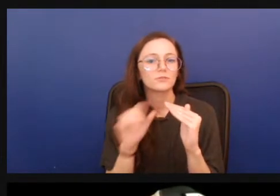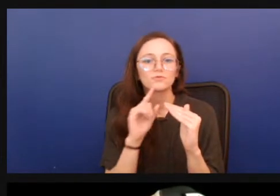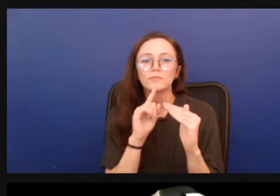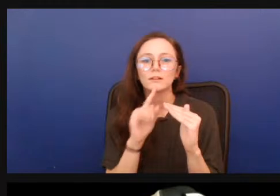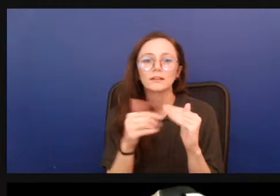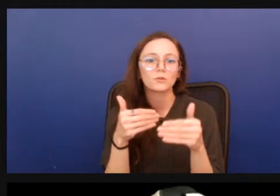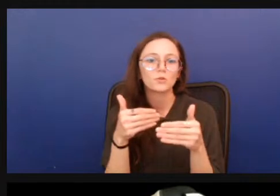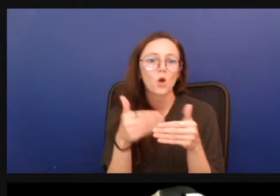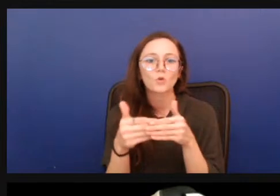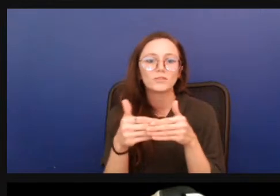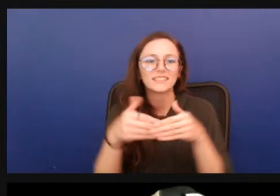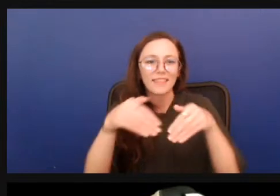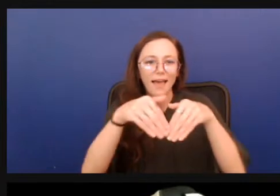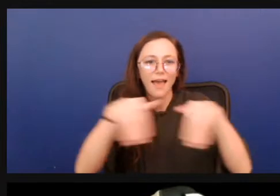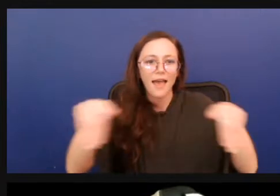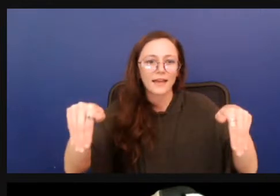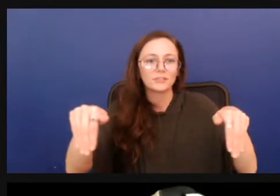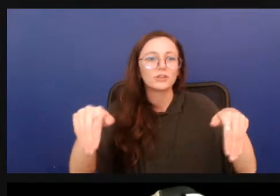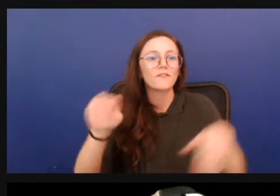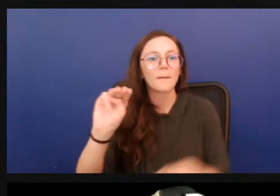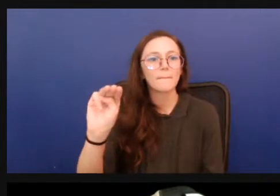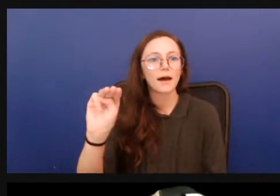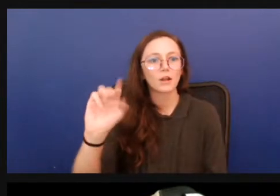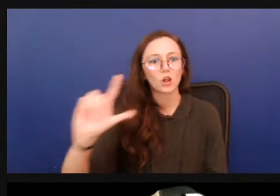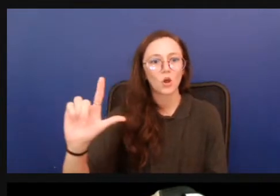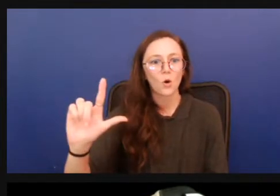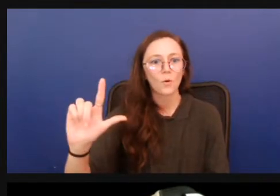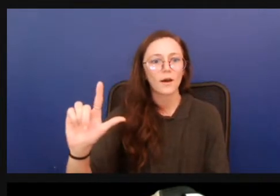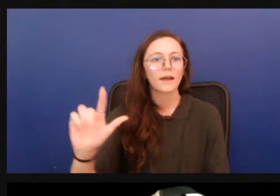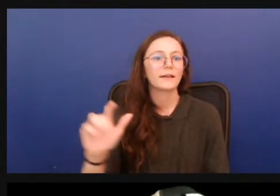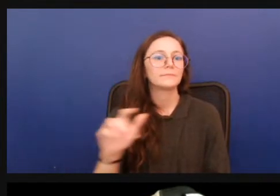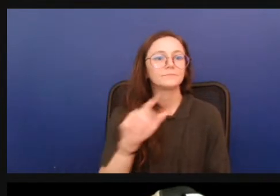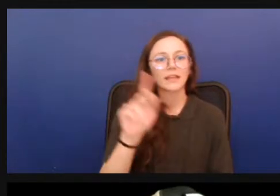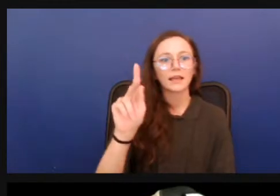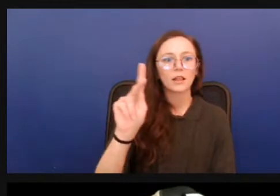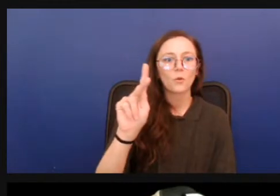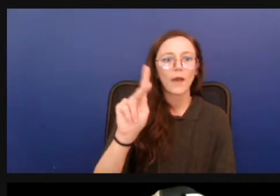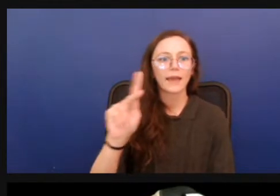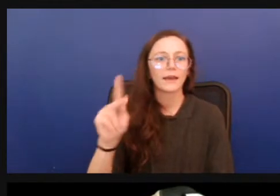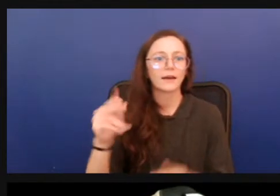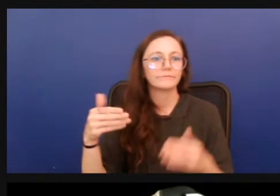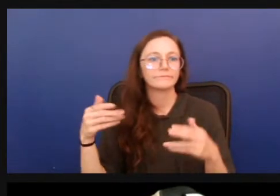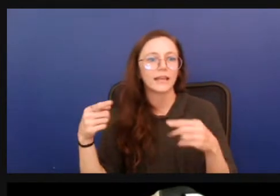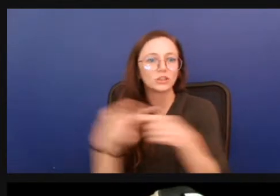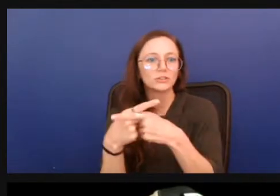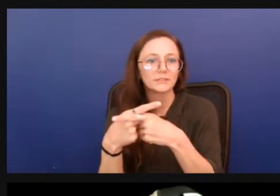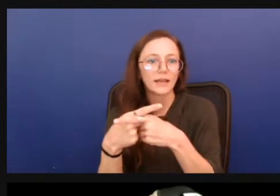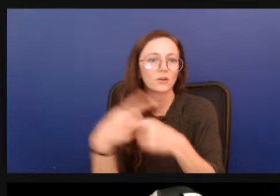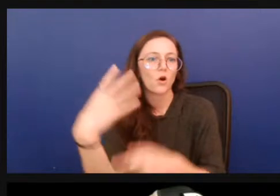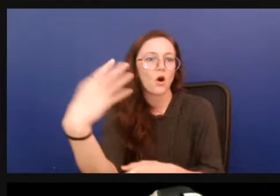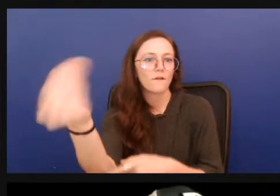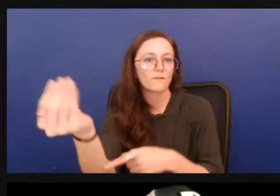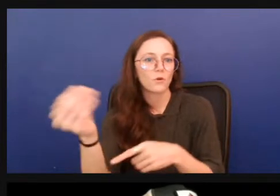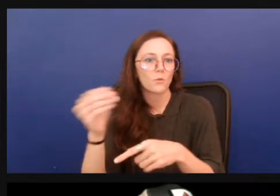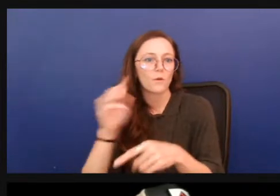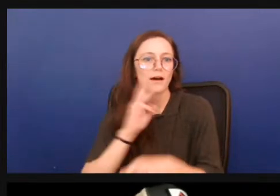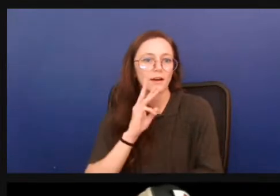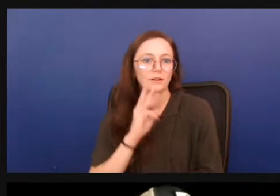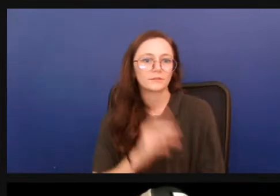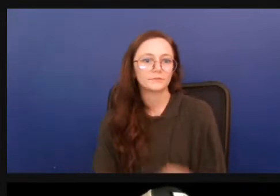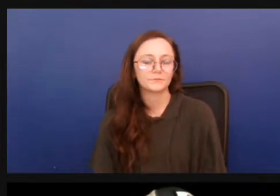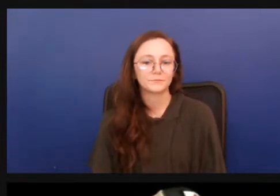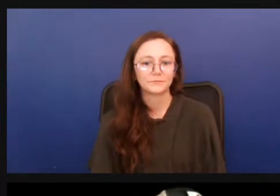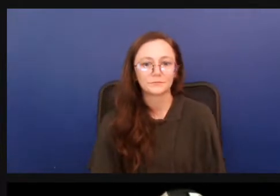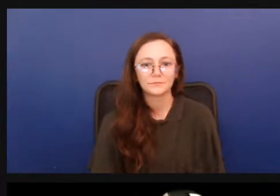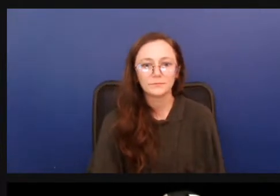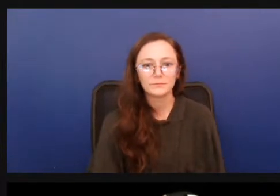edge of where Mauna Loa and Kilauea intersect offshore, right through there, right? And Loihi's right there below,